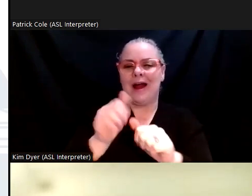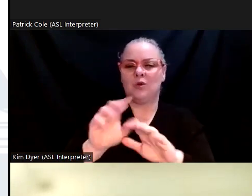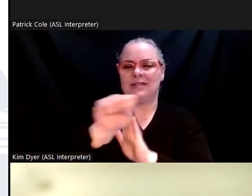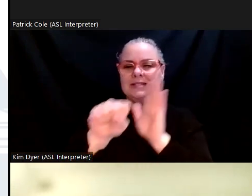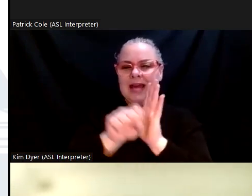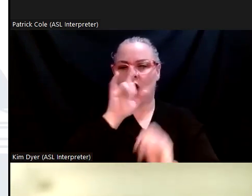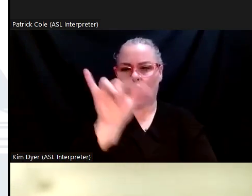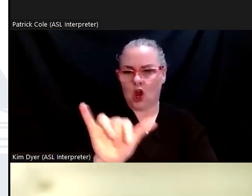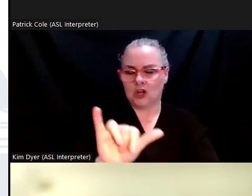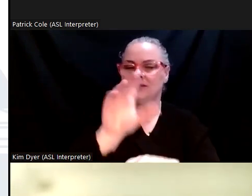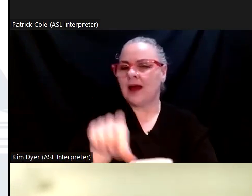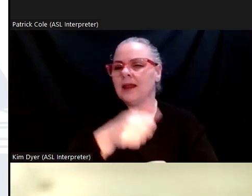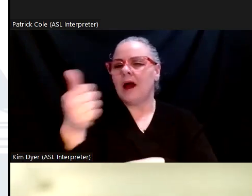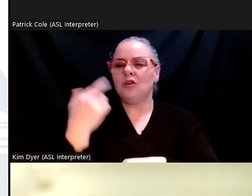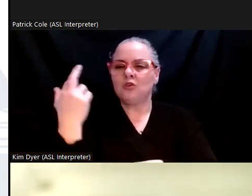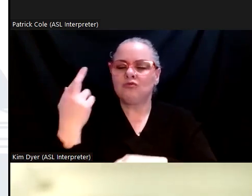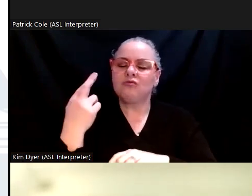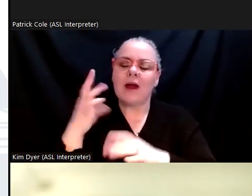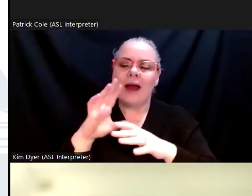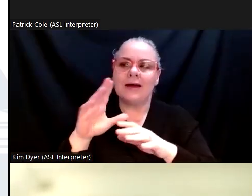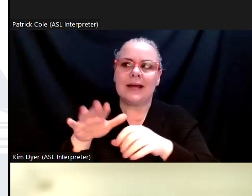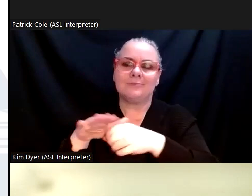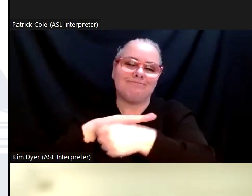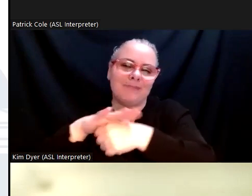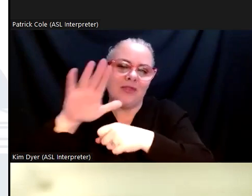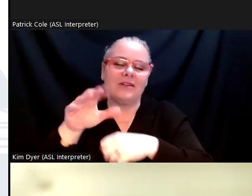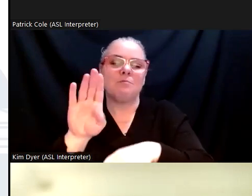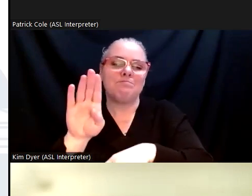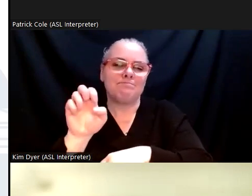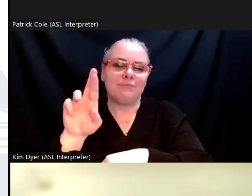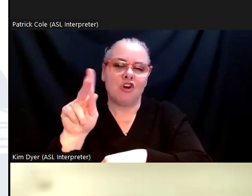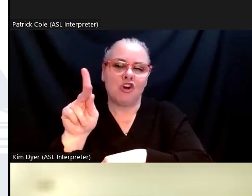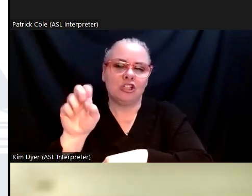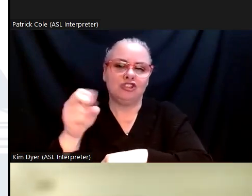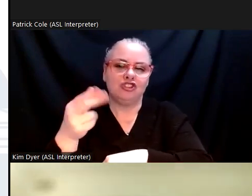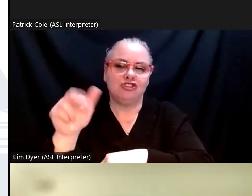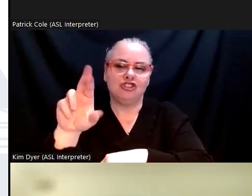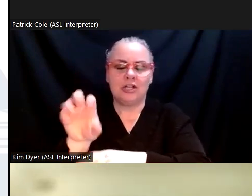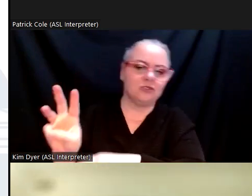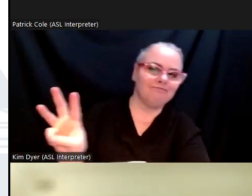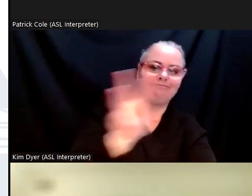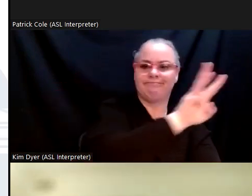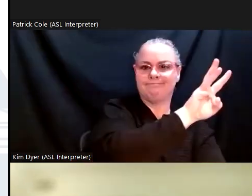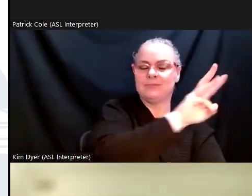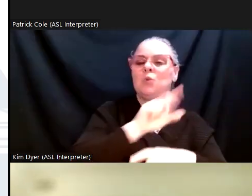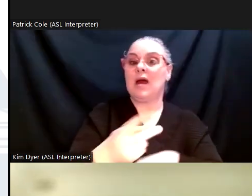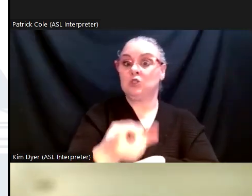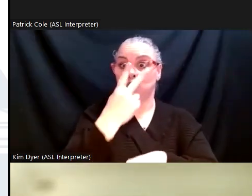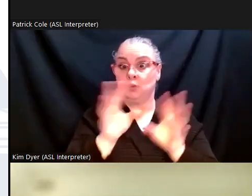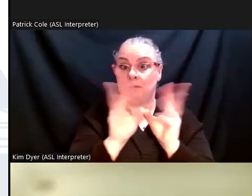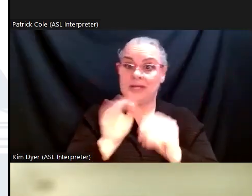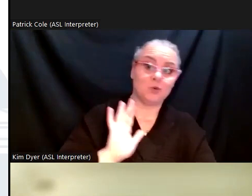other aspects of this grant, in particular, the Berkshire Regional Planning Commission. We had two meetings with their